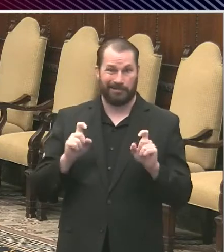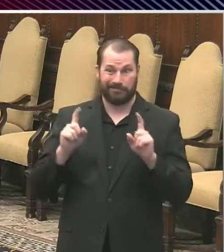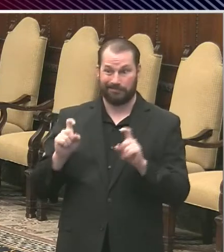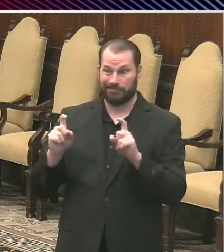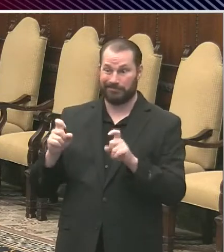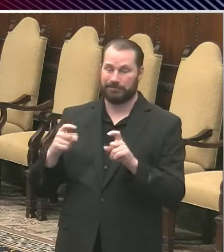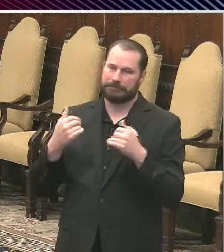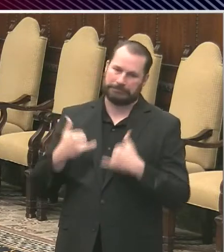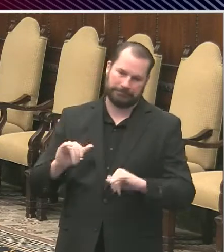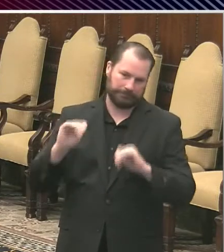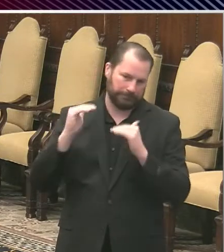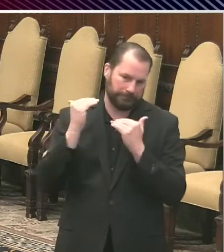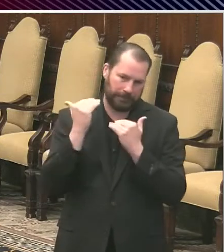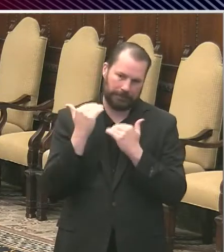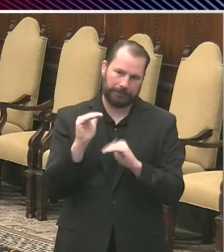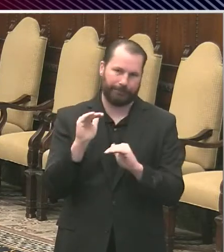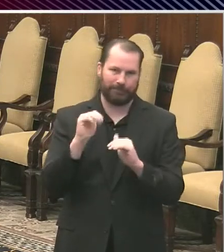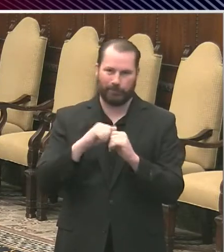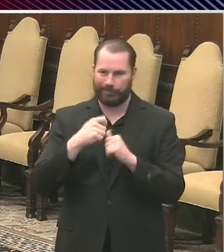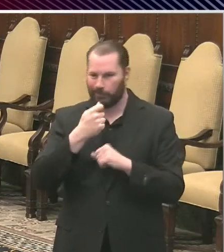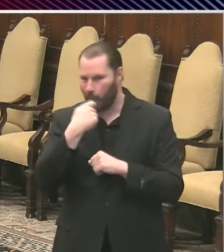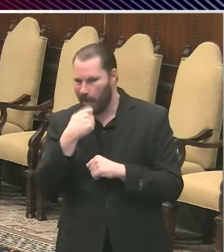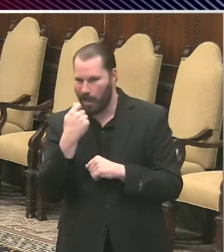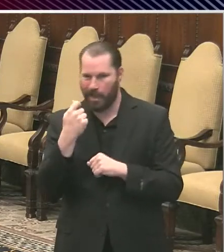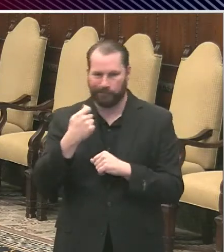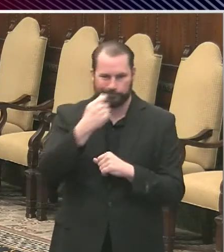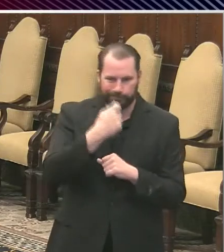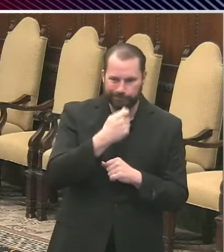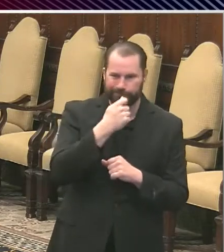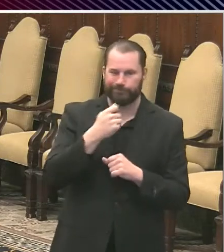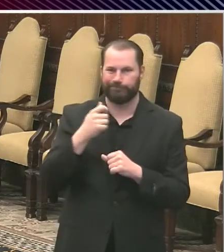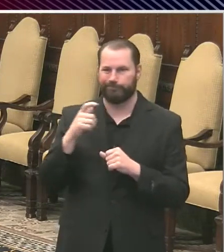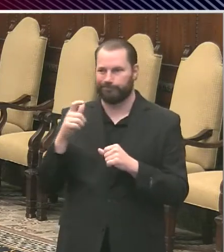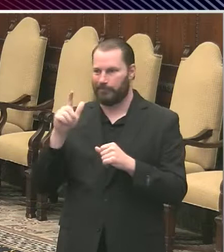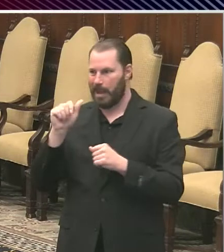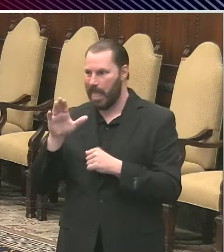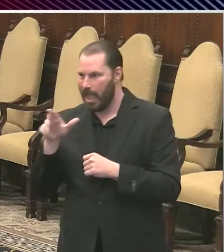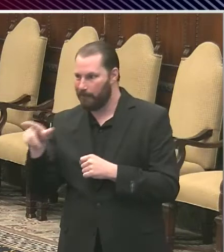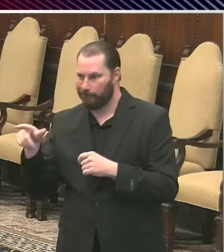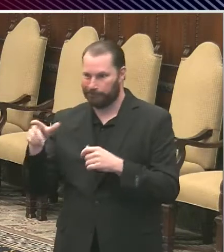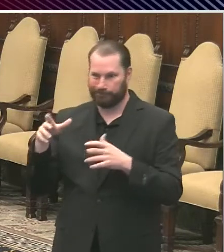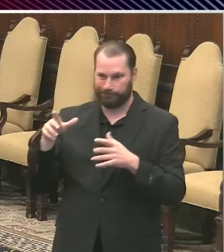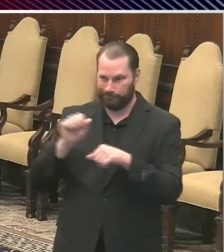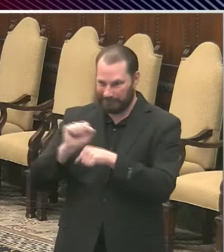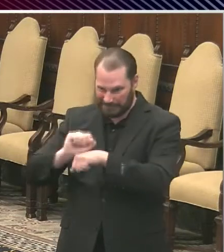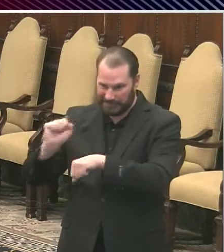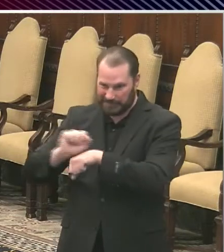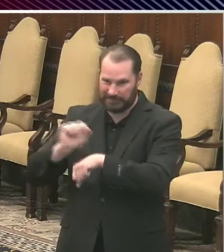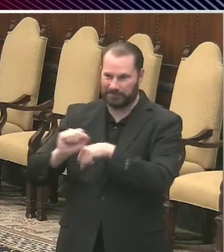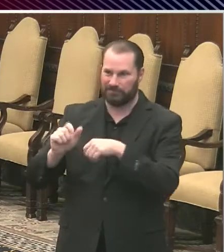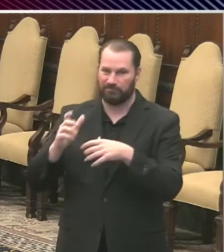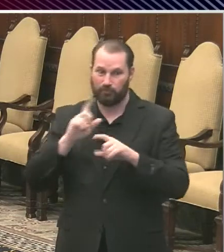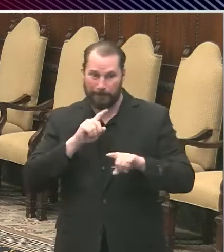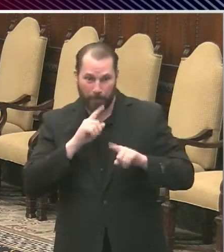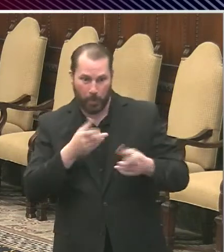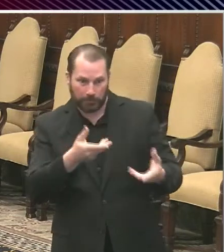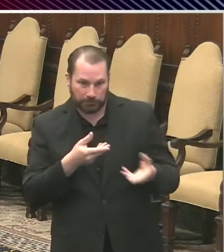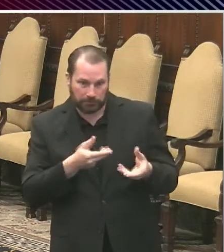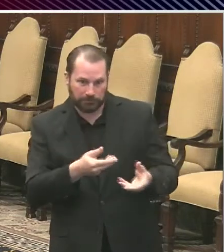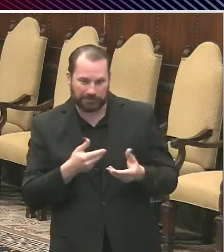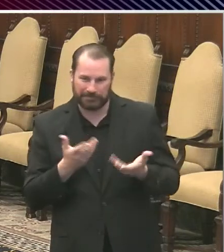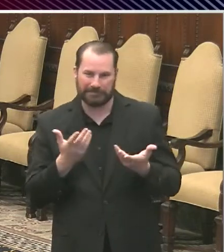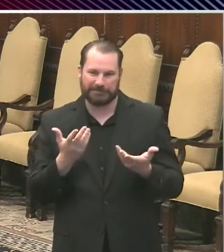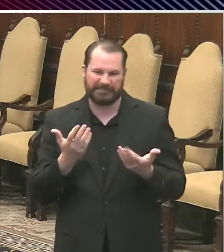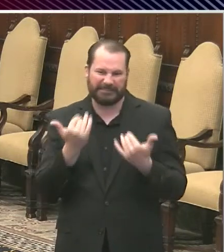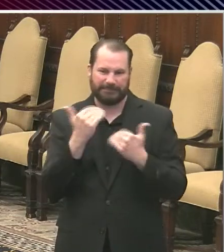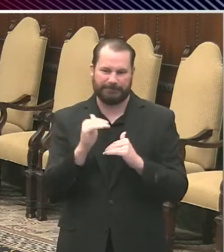tests, and the delays in reporting. We still have our criteria. We're recommending testing only for people who are healthcare workers or people over the age of